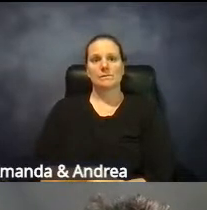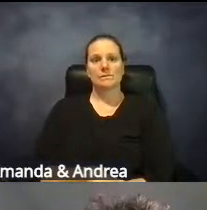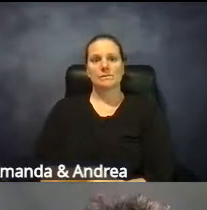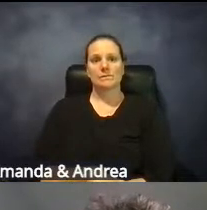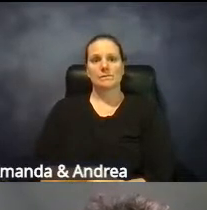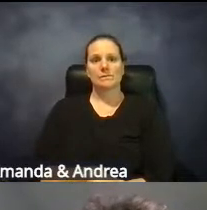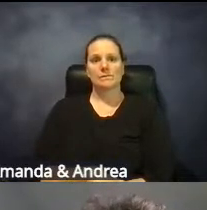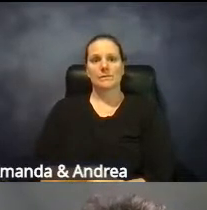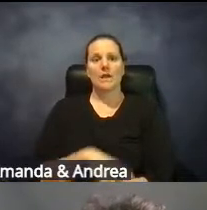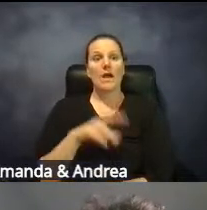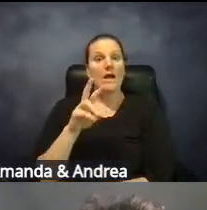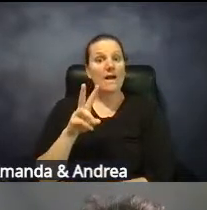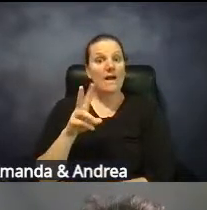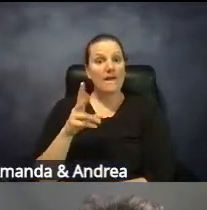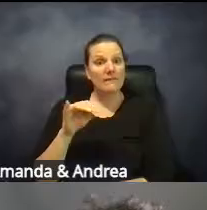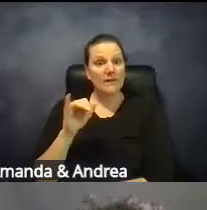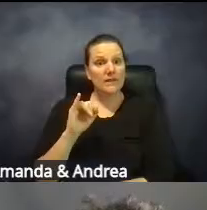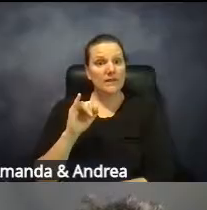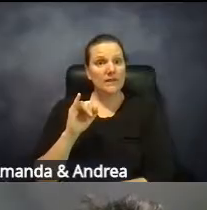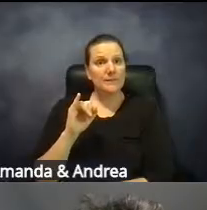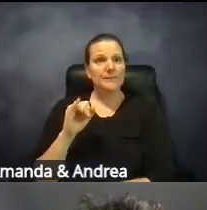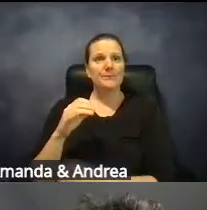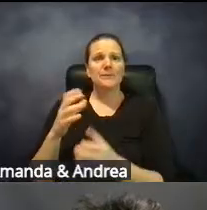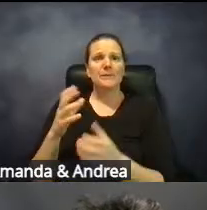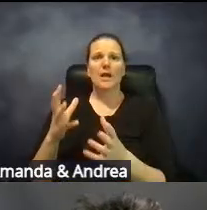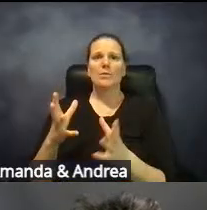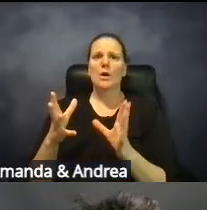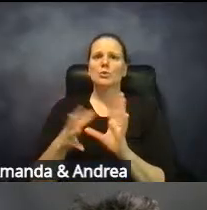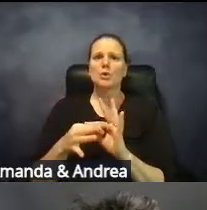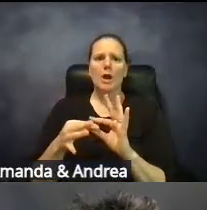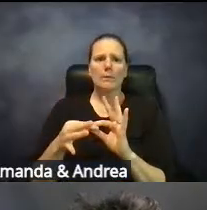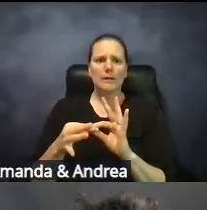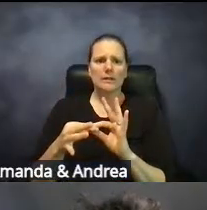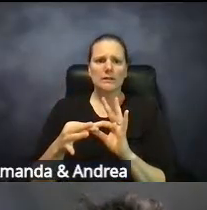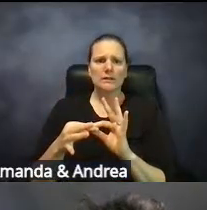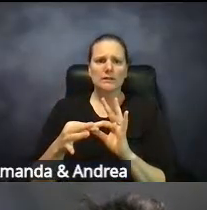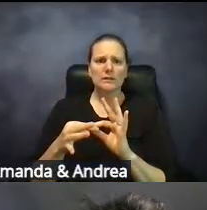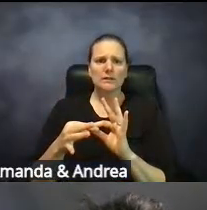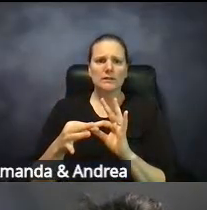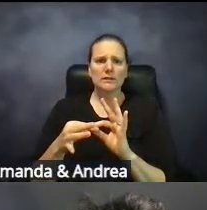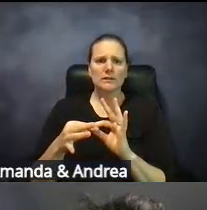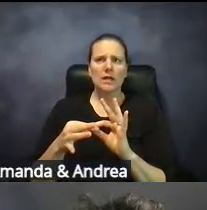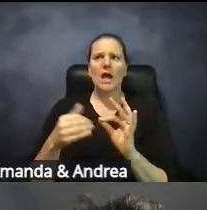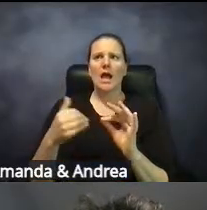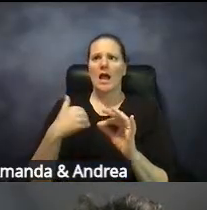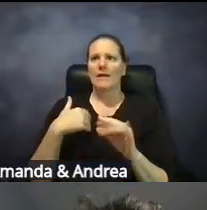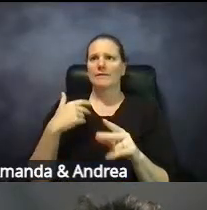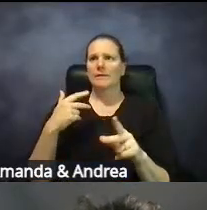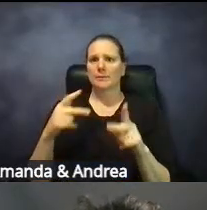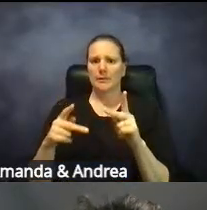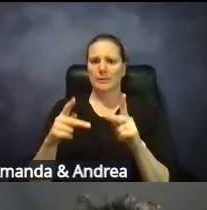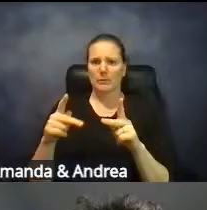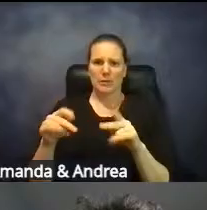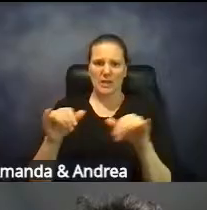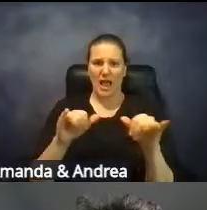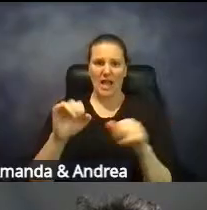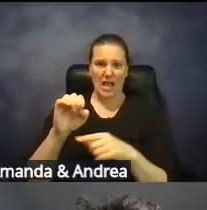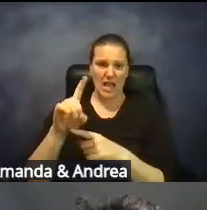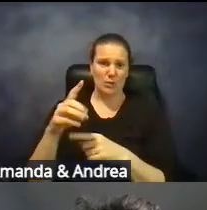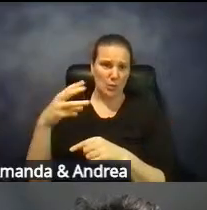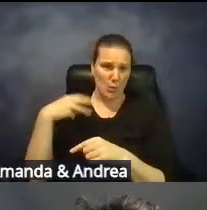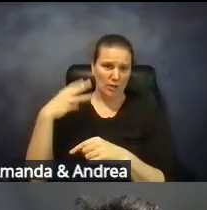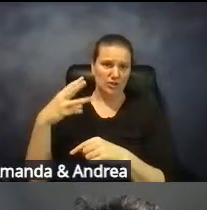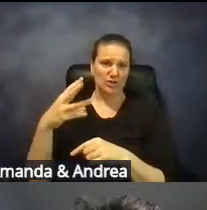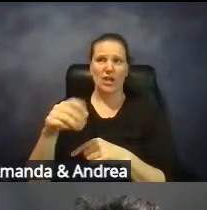Vicky? I wanted to comment. There were people like Ed Washington and